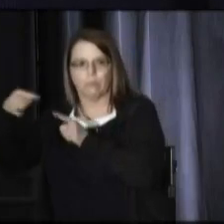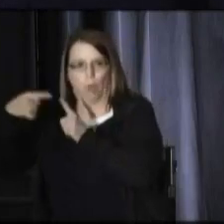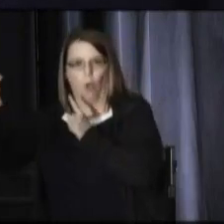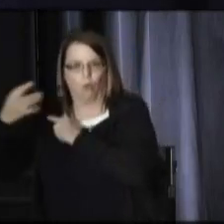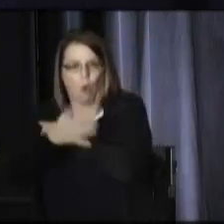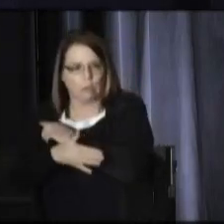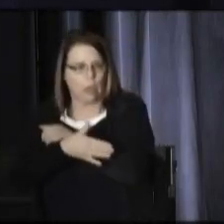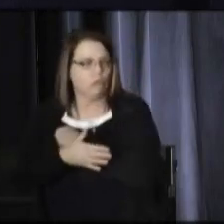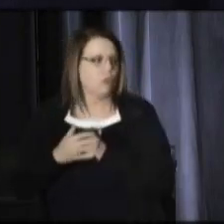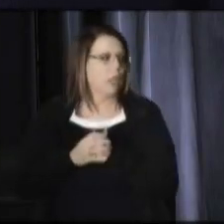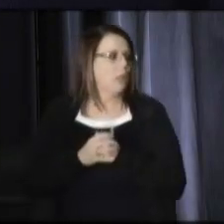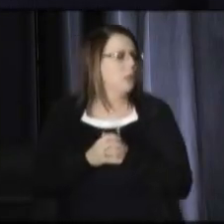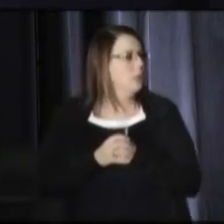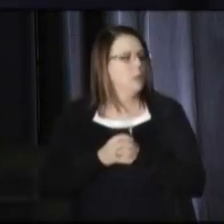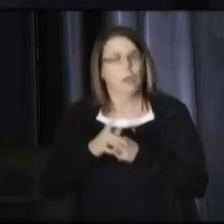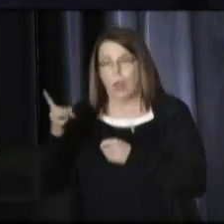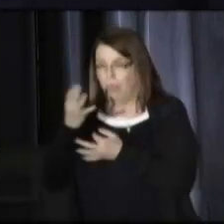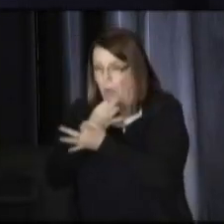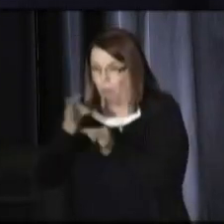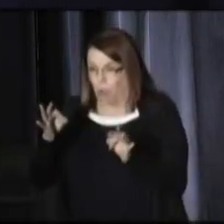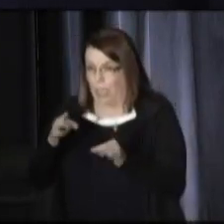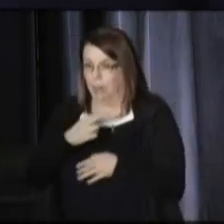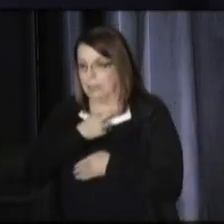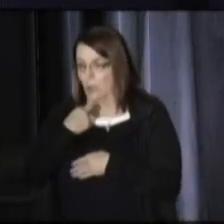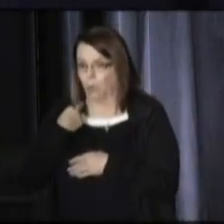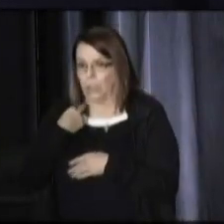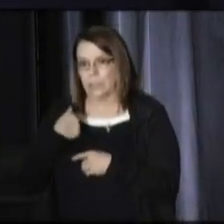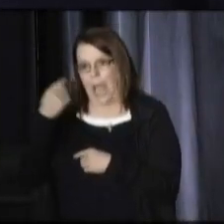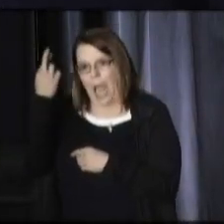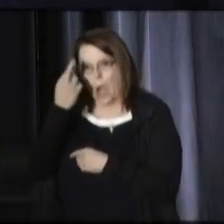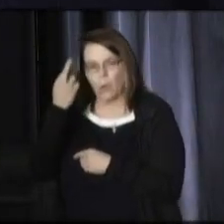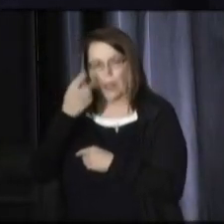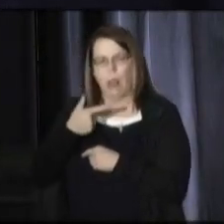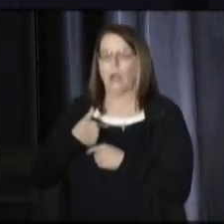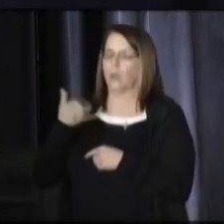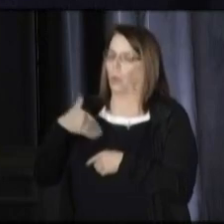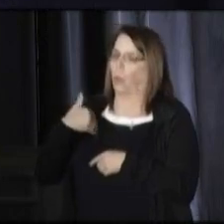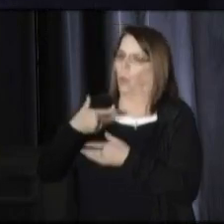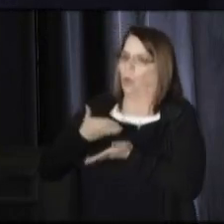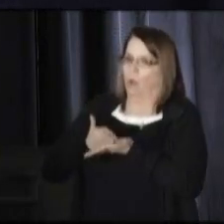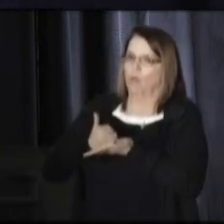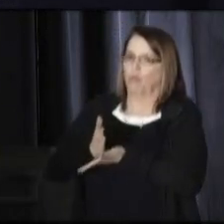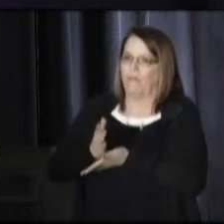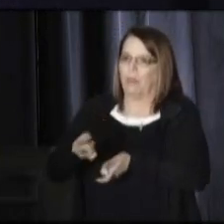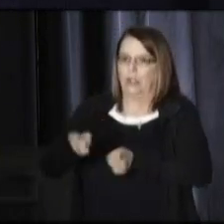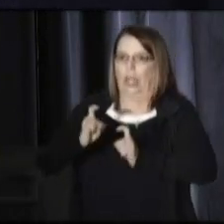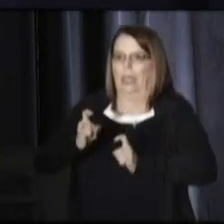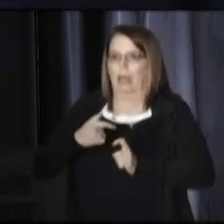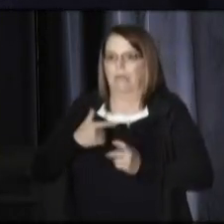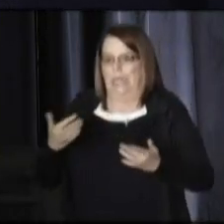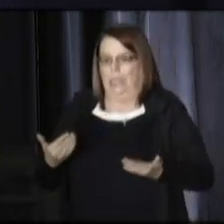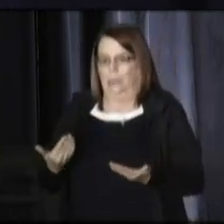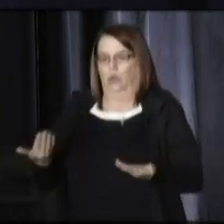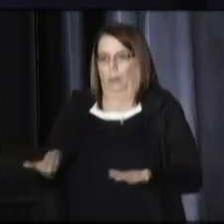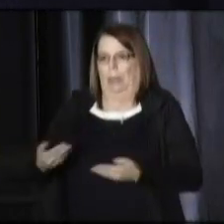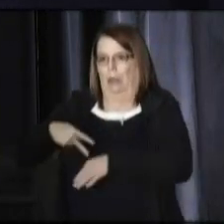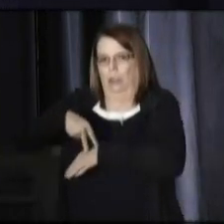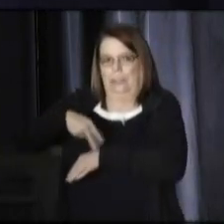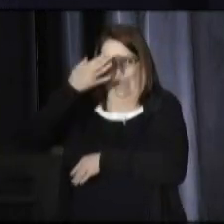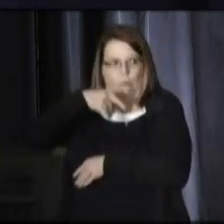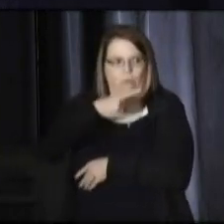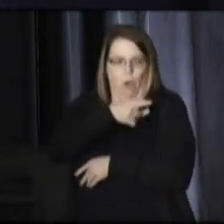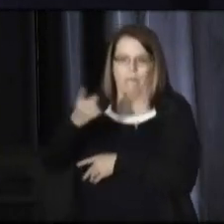with communities like Kundiman. As I stand here, I also want to acknowledge the fragile geopolitical situation overseas